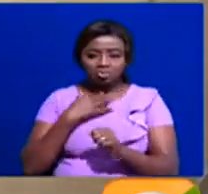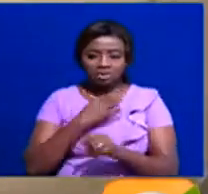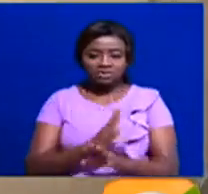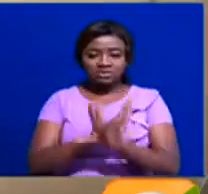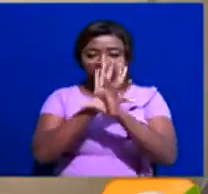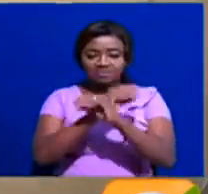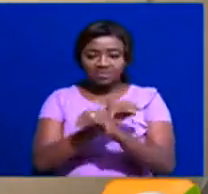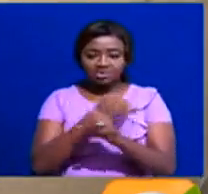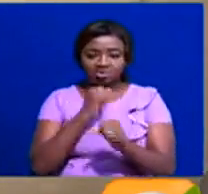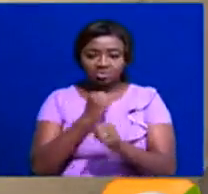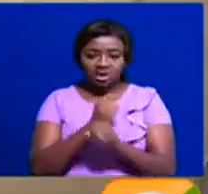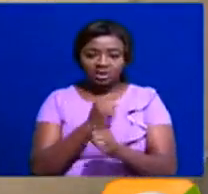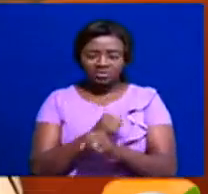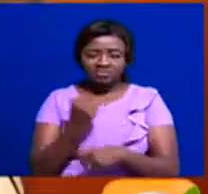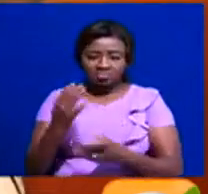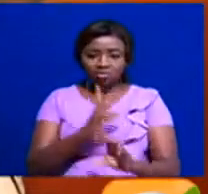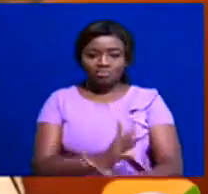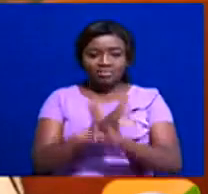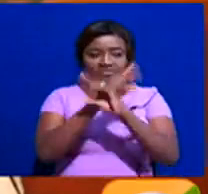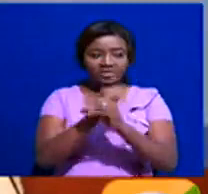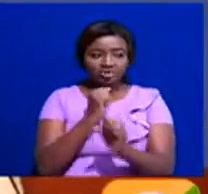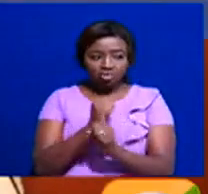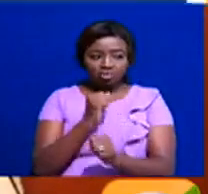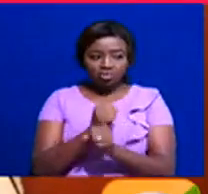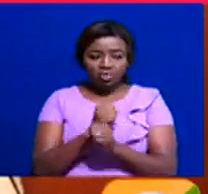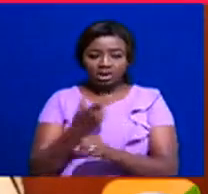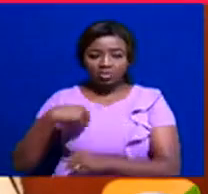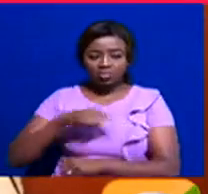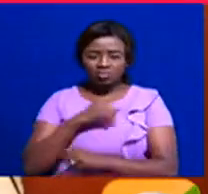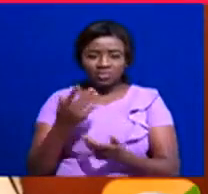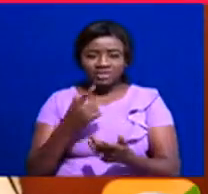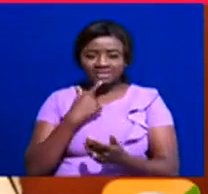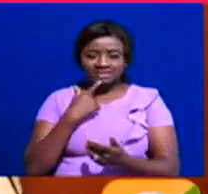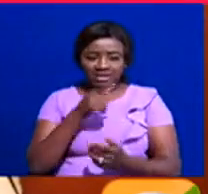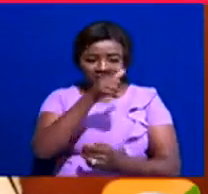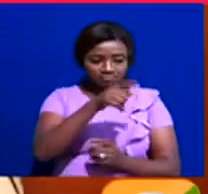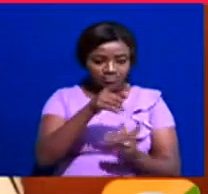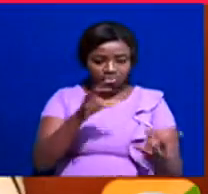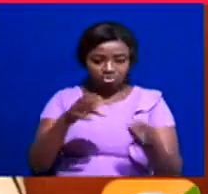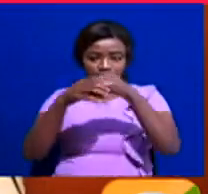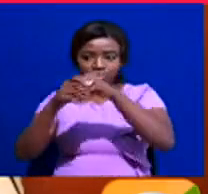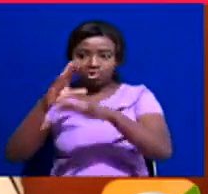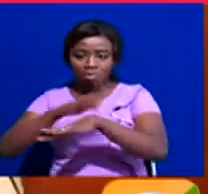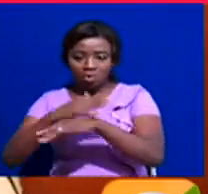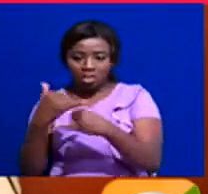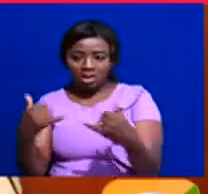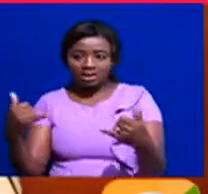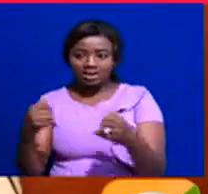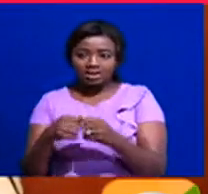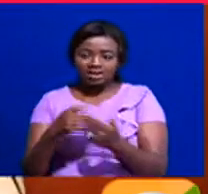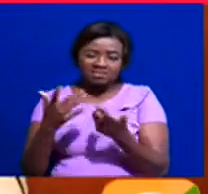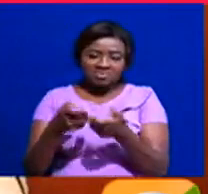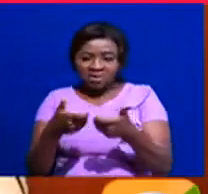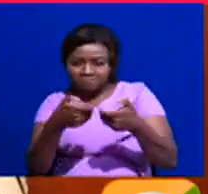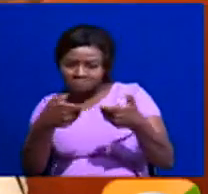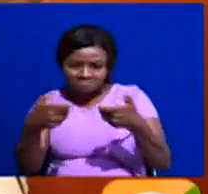reality. Virtual reality is where we immerse someone into another virtual environment. Usually see this in games, at the malls